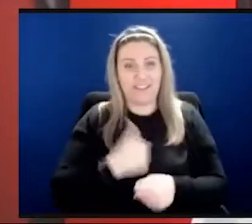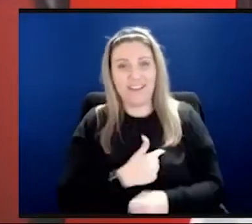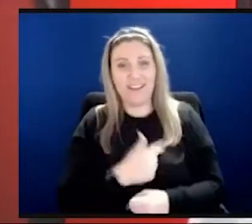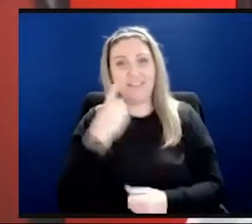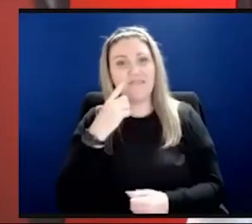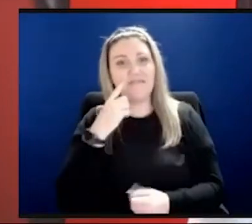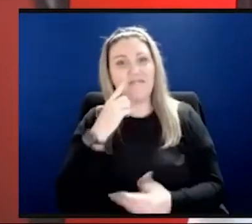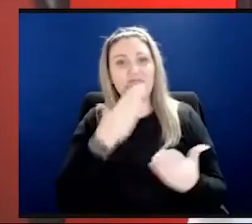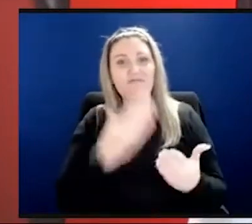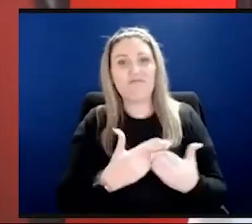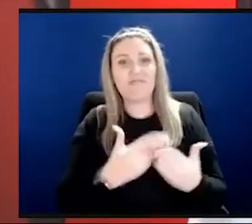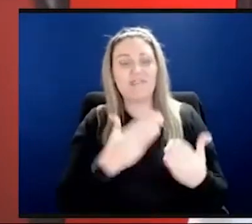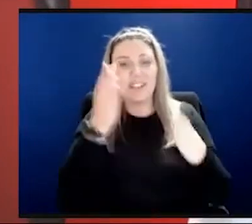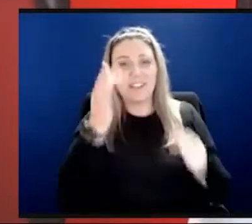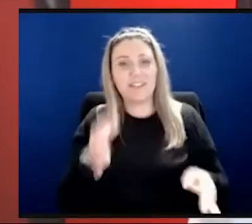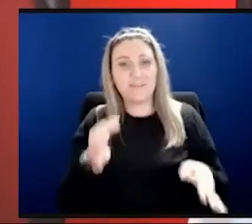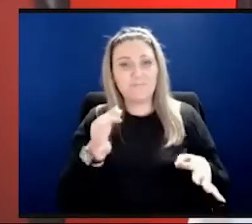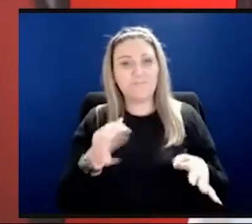decisions and